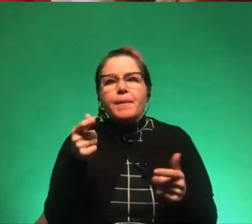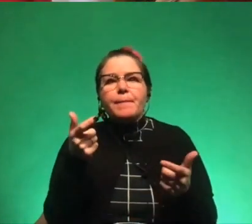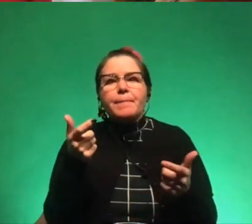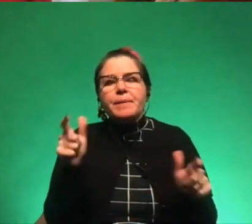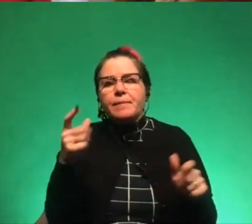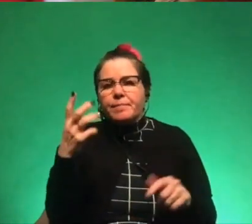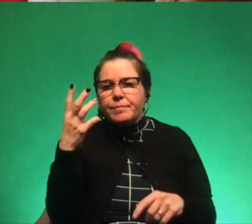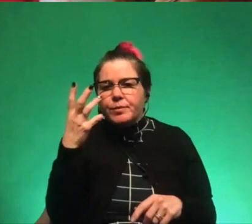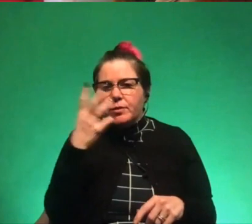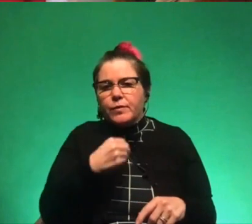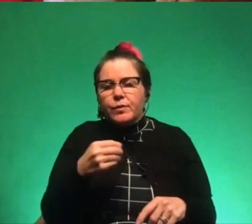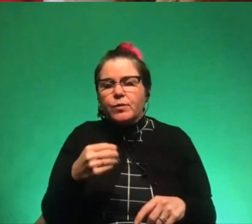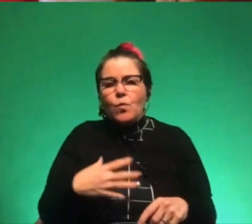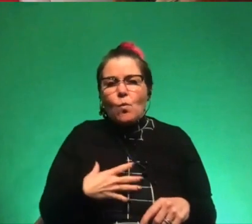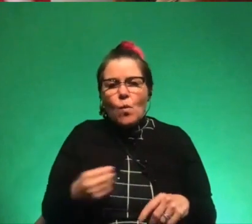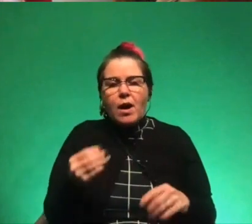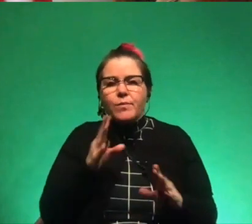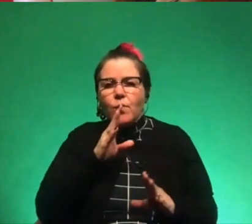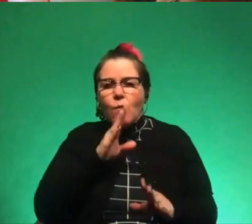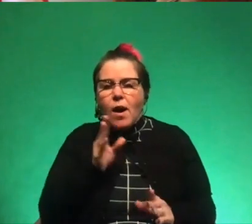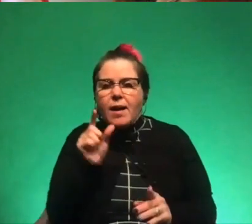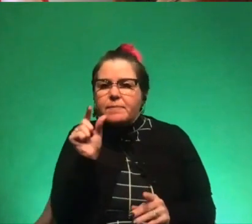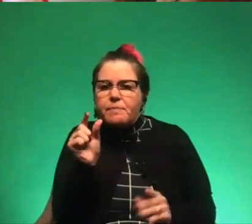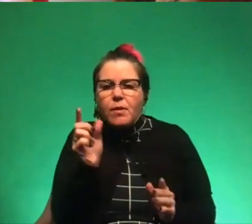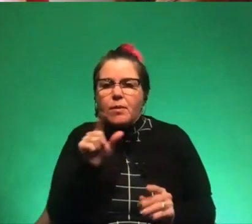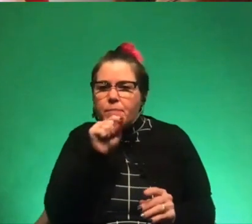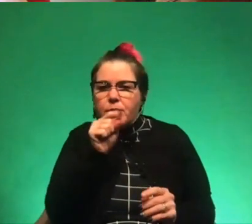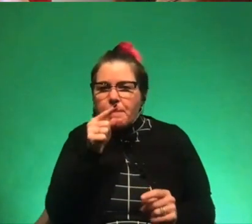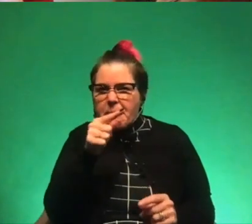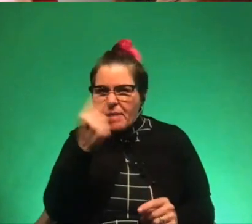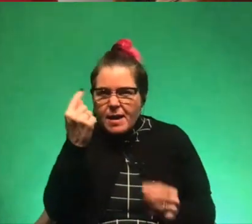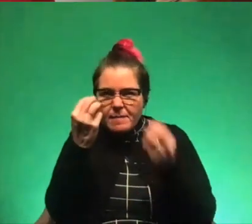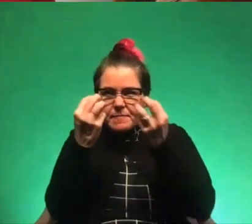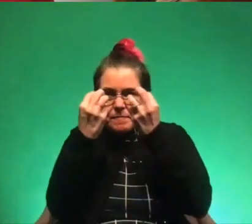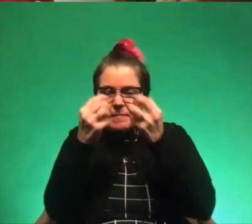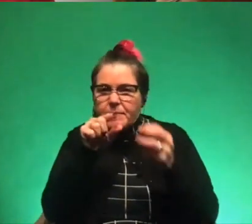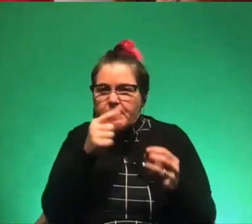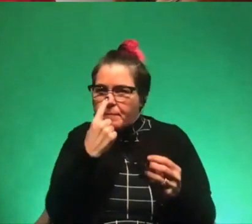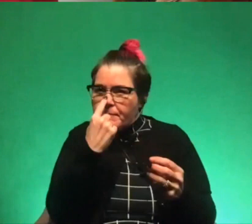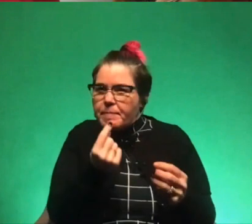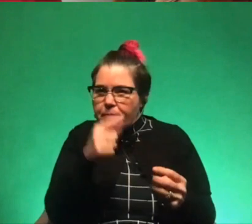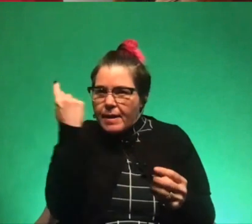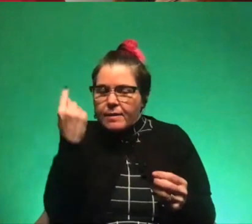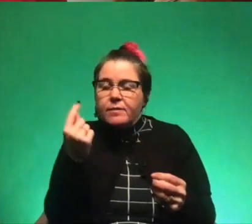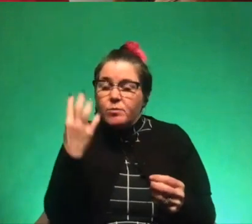white, very, very quiet small birds. And then they just have these jet black eyes and beak, and they're really beautiful.